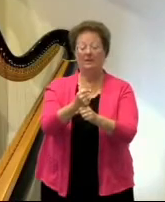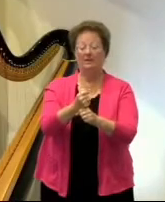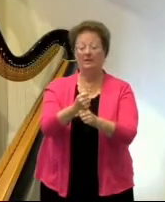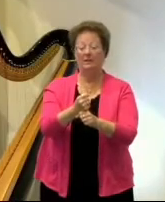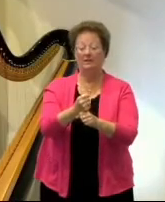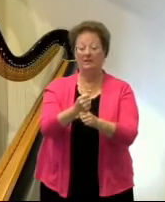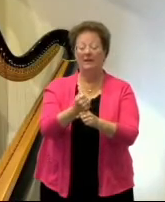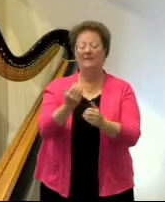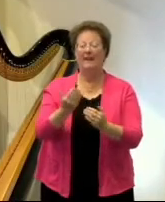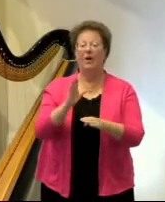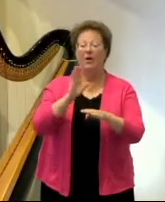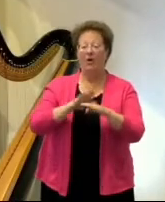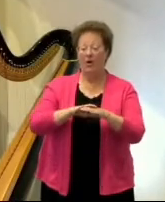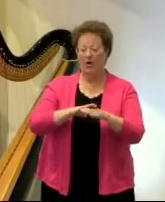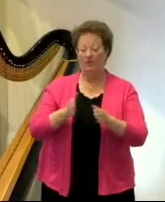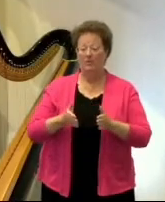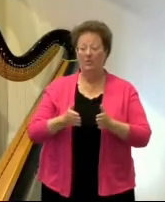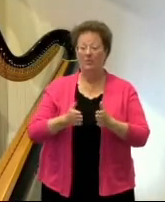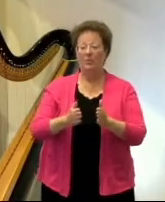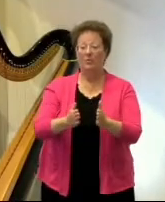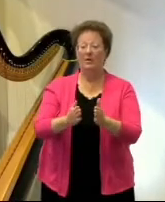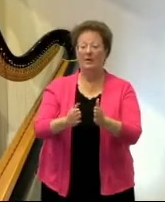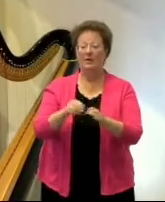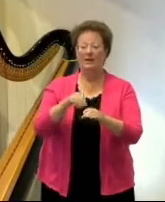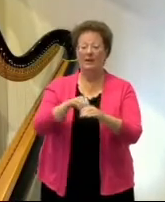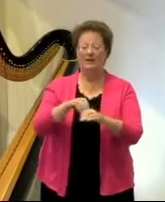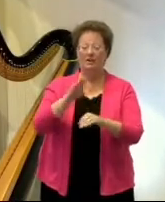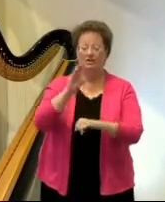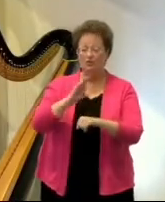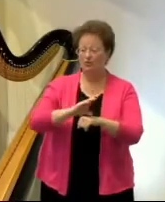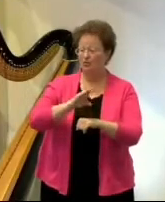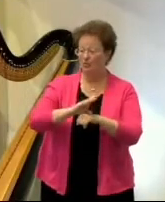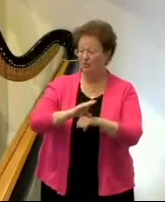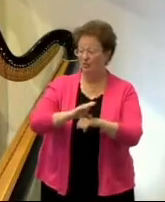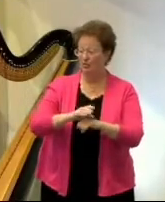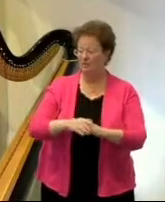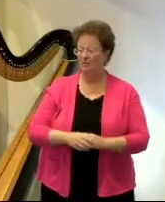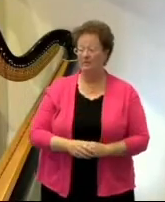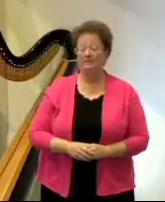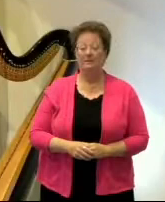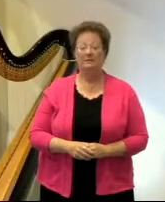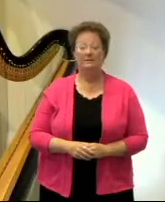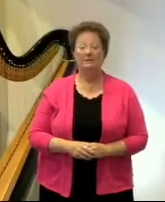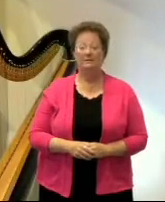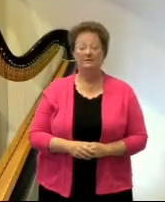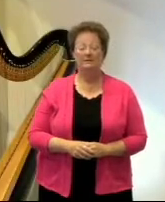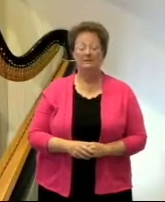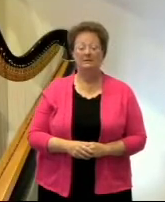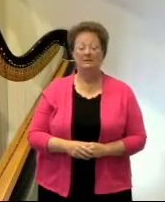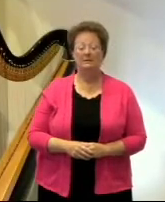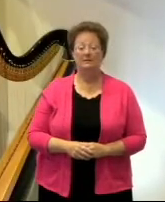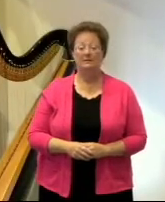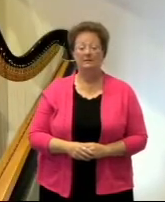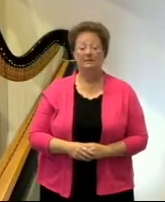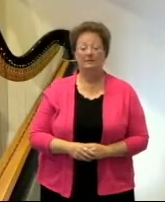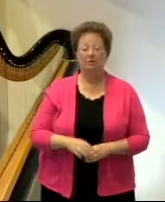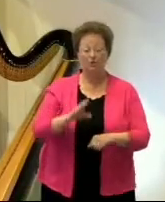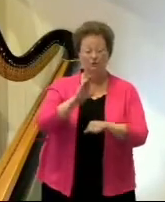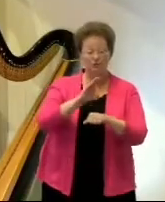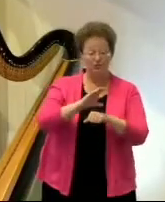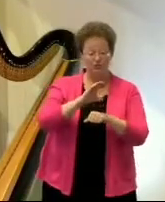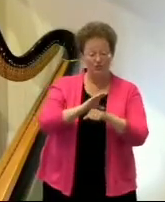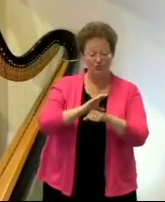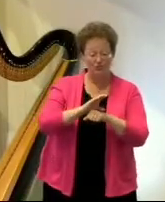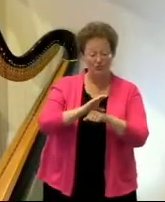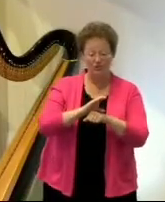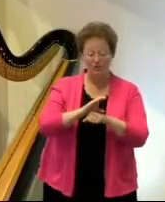on the way in God's church. The book of Acts talks a lot about the church. It demonstrates